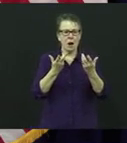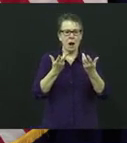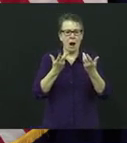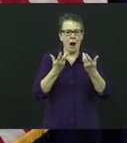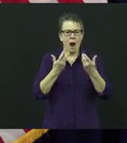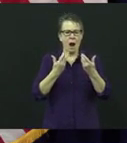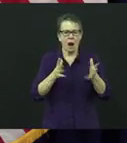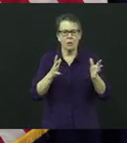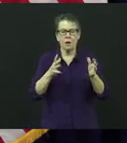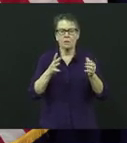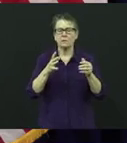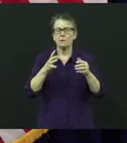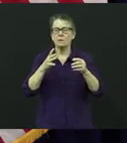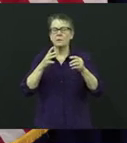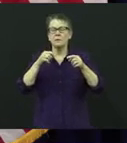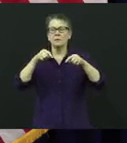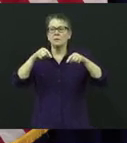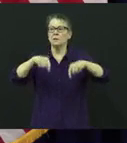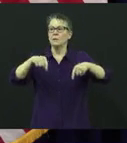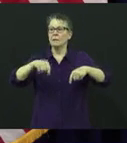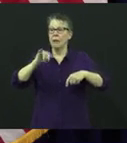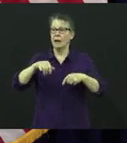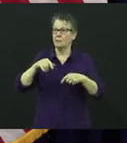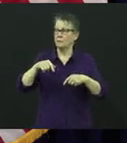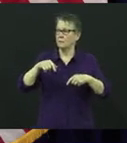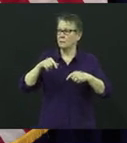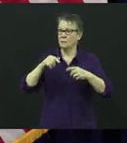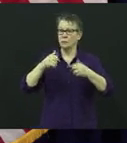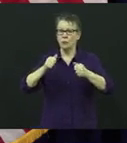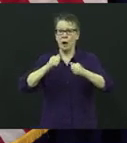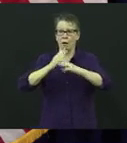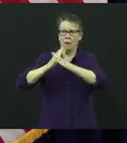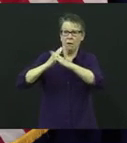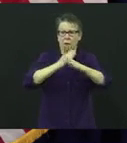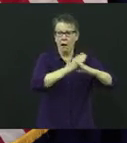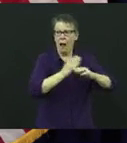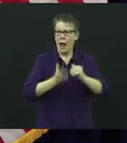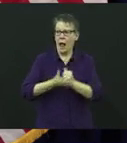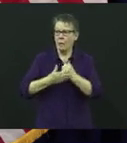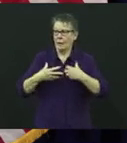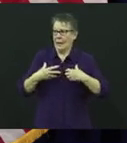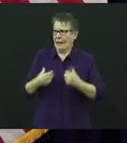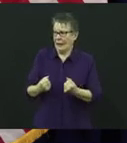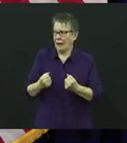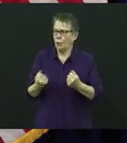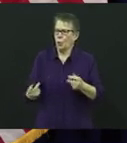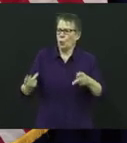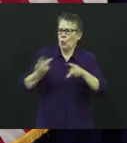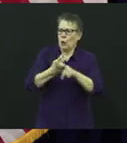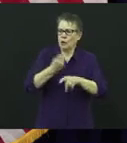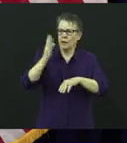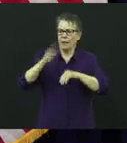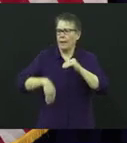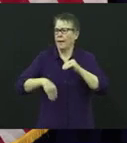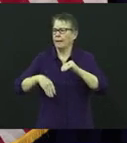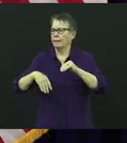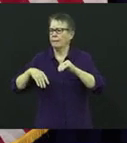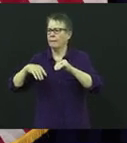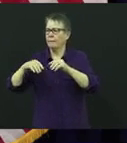but I do think there's a responsible way to go about that, and one of the huge levers available to get that